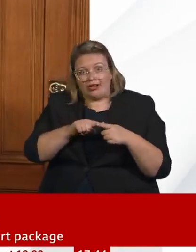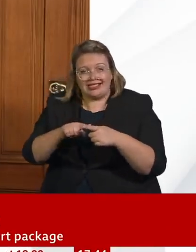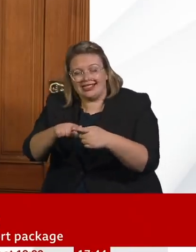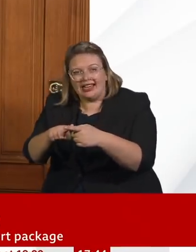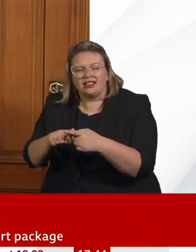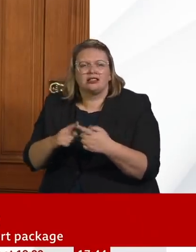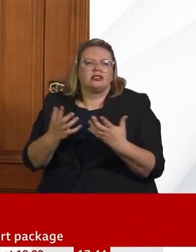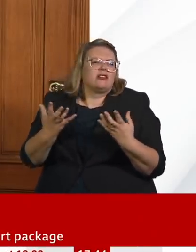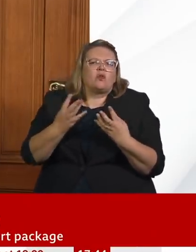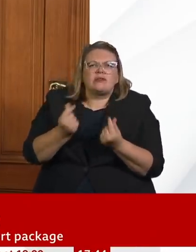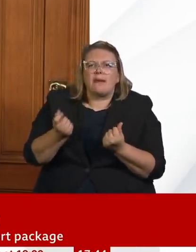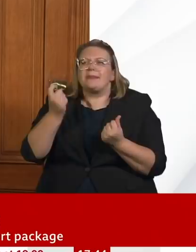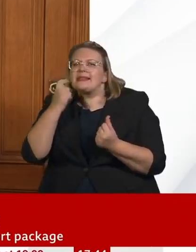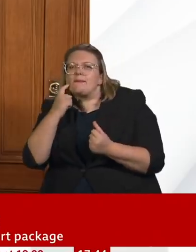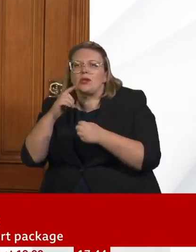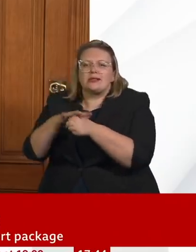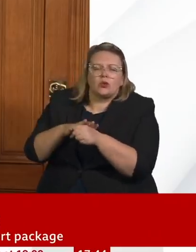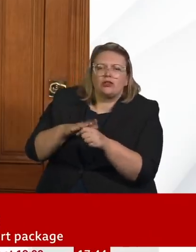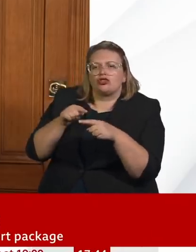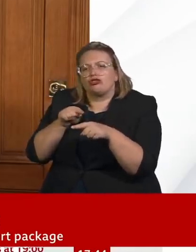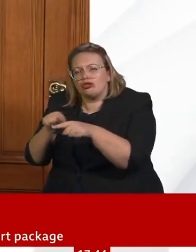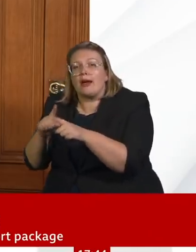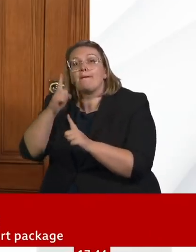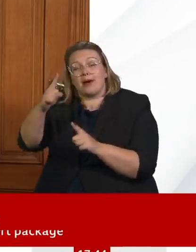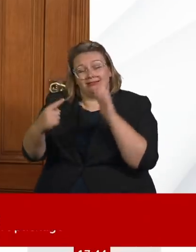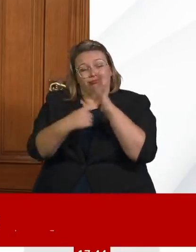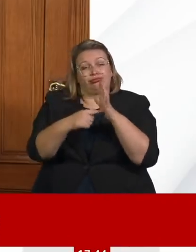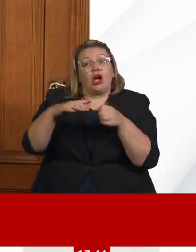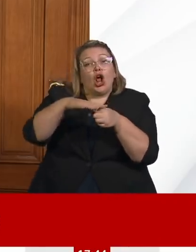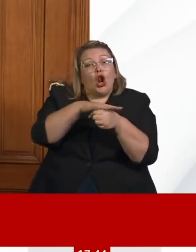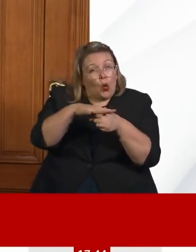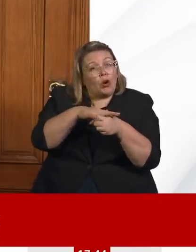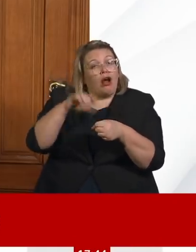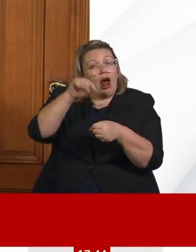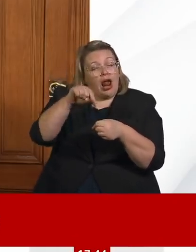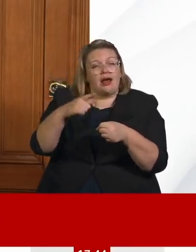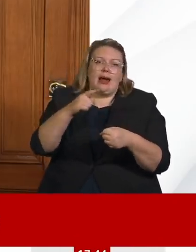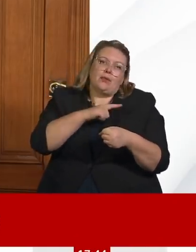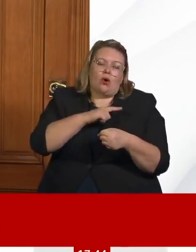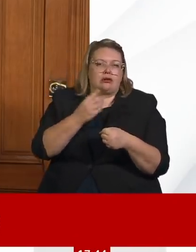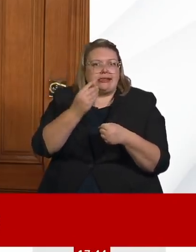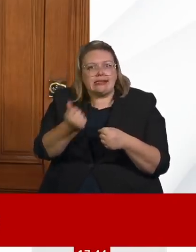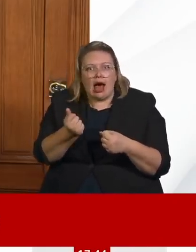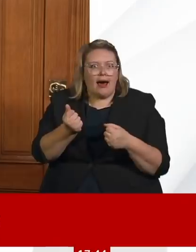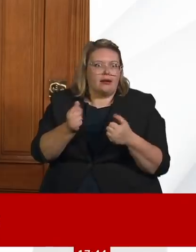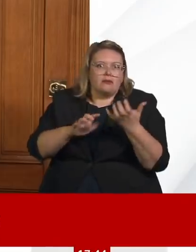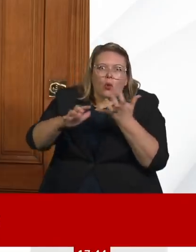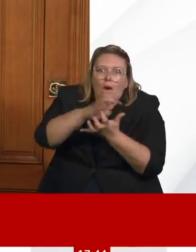contact tracing is a good thing. But I think the local backup to deal with complex and difficult and hard to